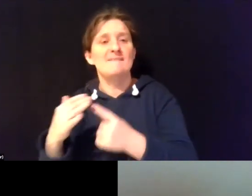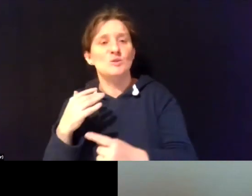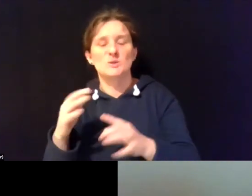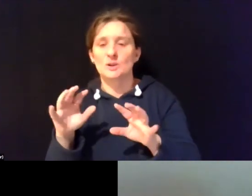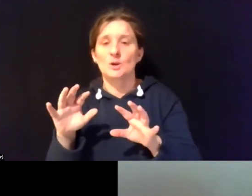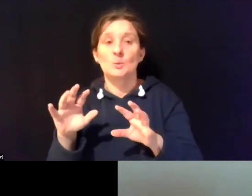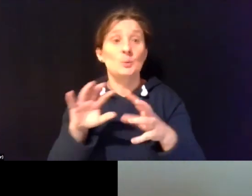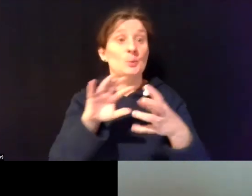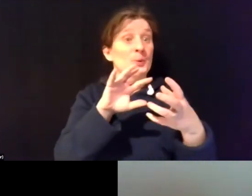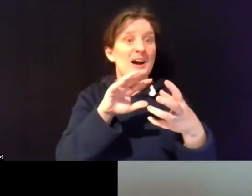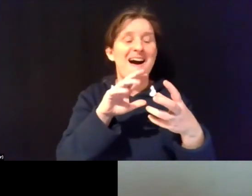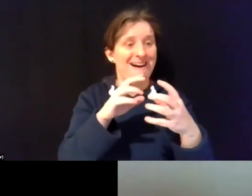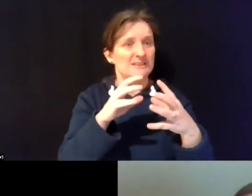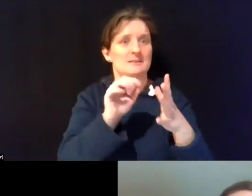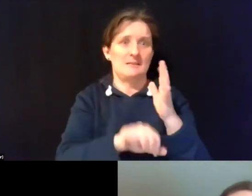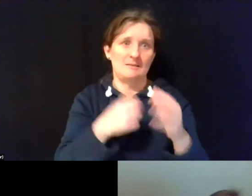stuff can happen.